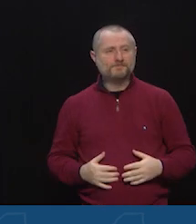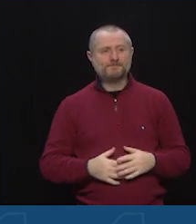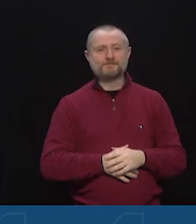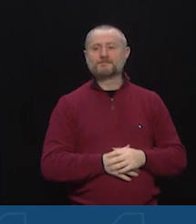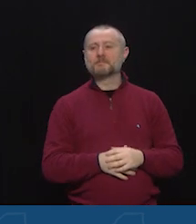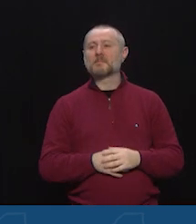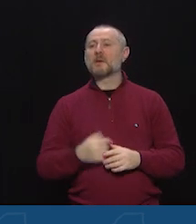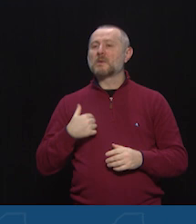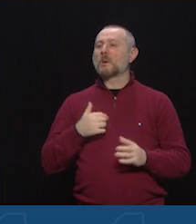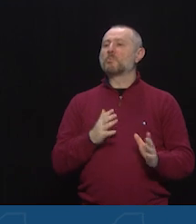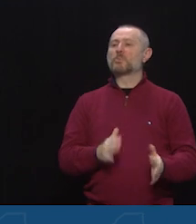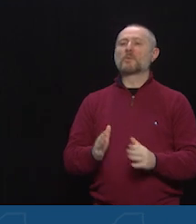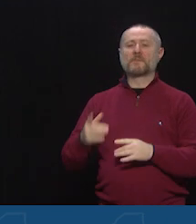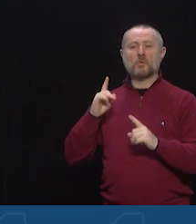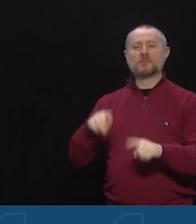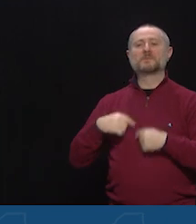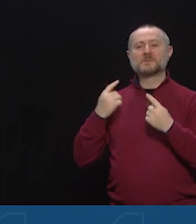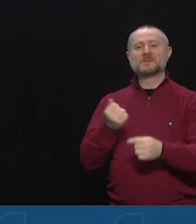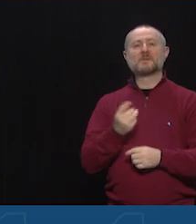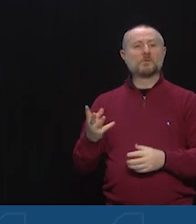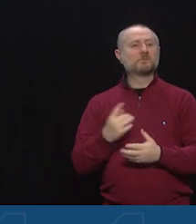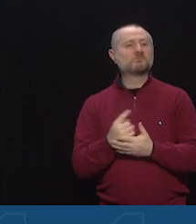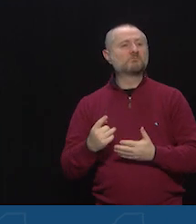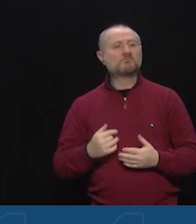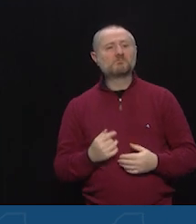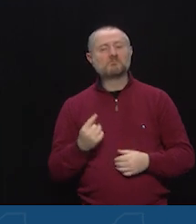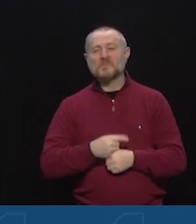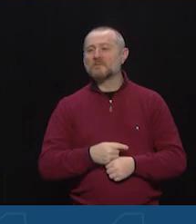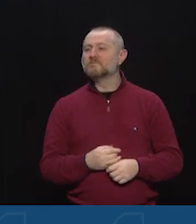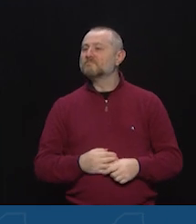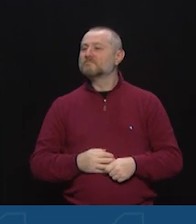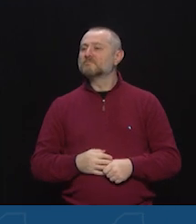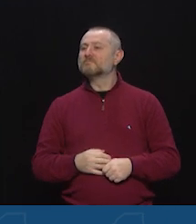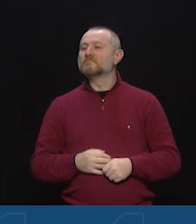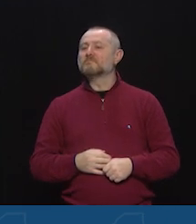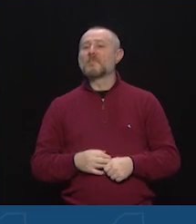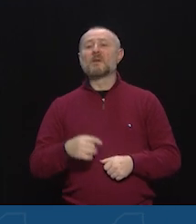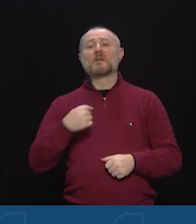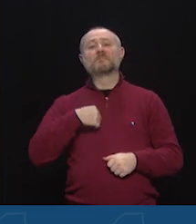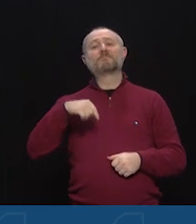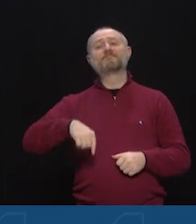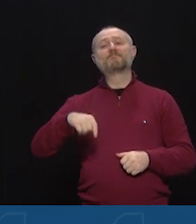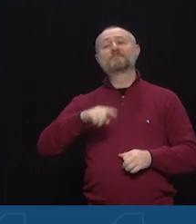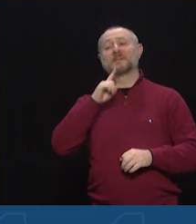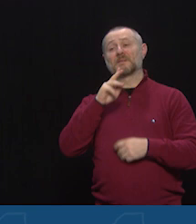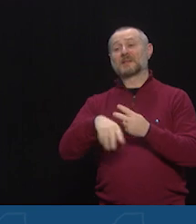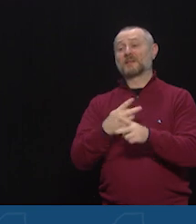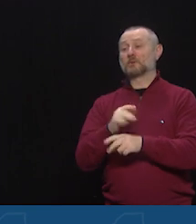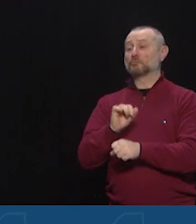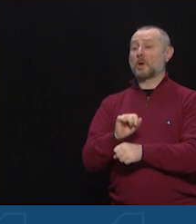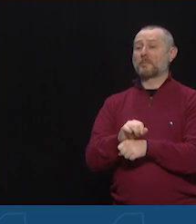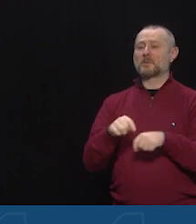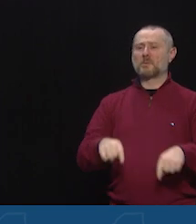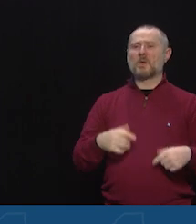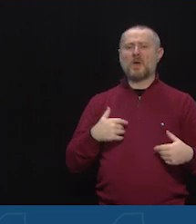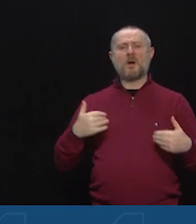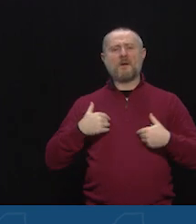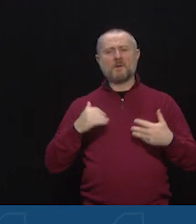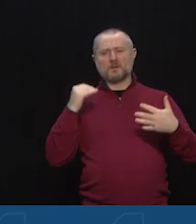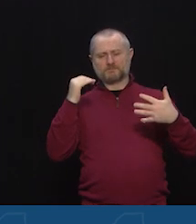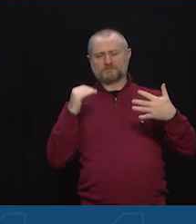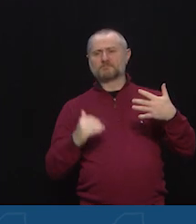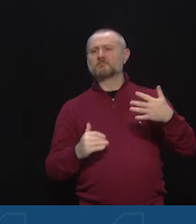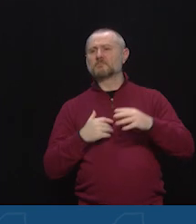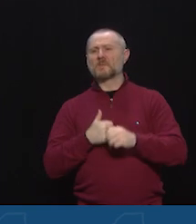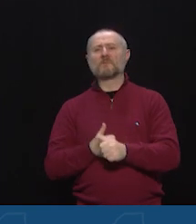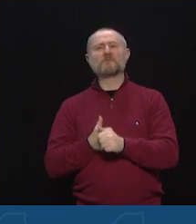for days, and there are, in these circumstances, a whole set of protocols and procedures that we follow, and we are implementing them.